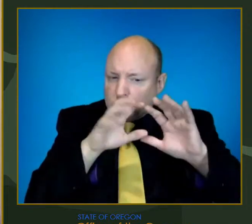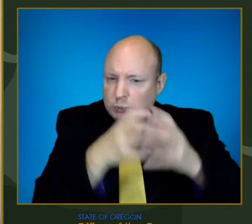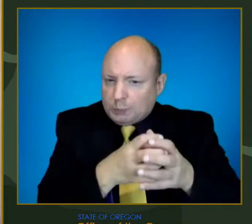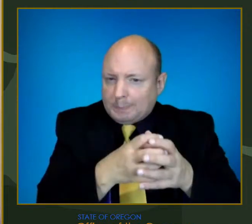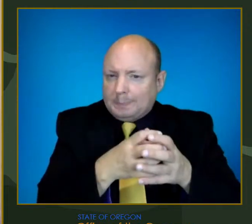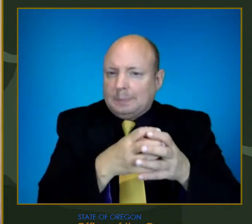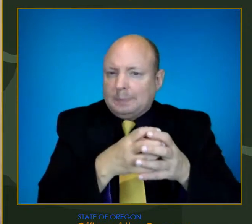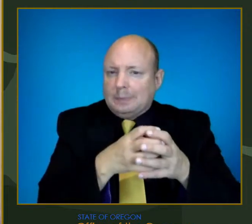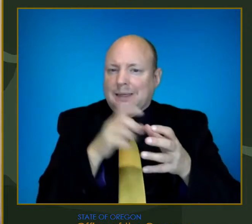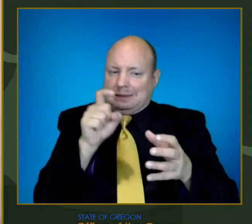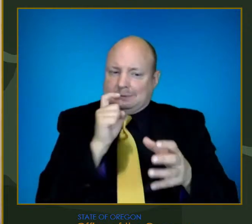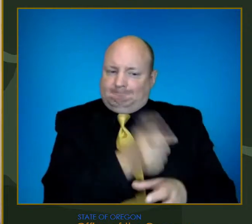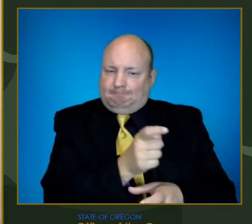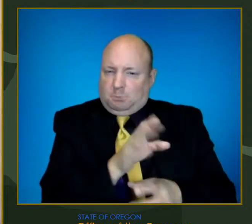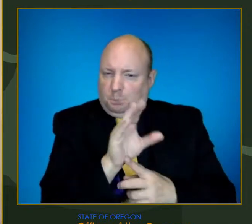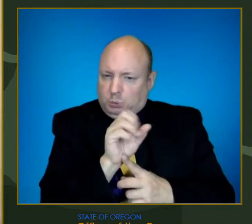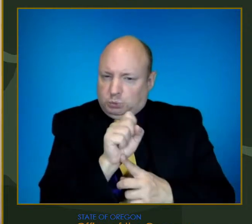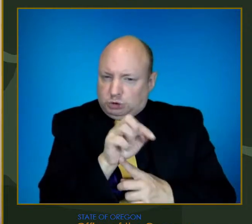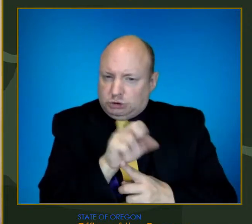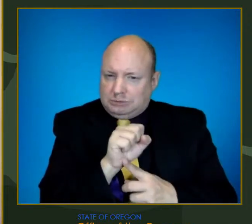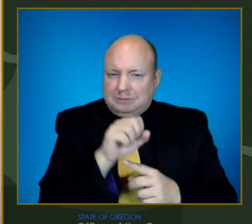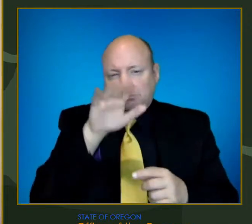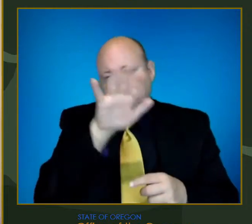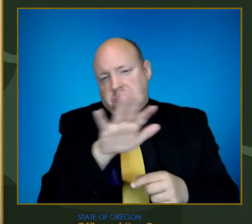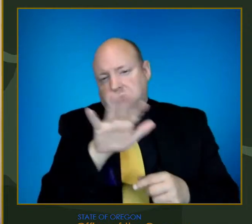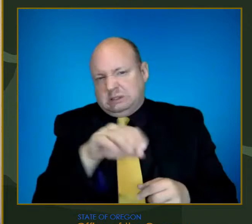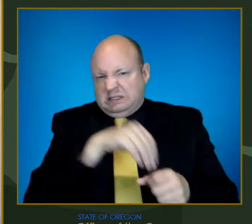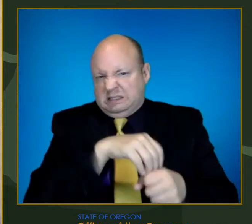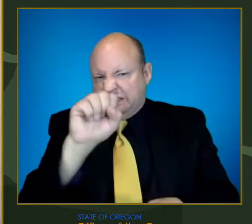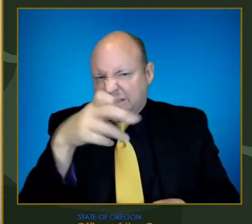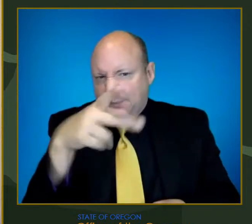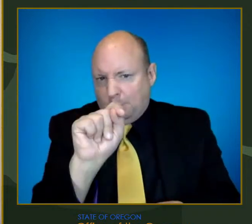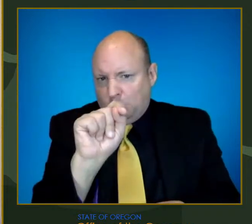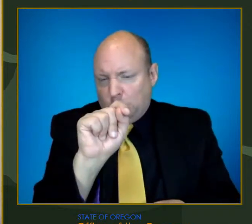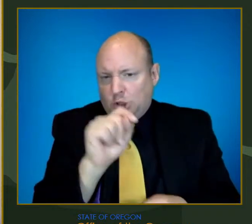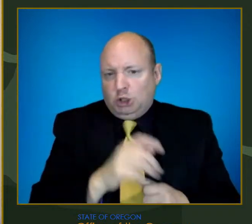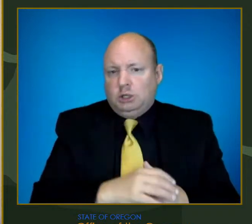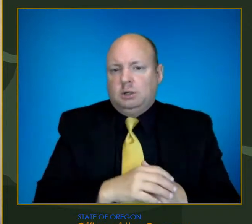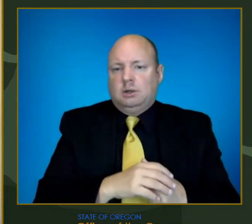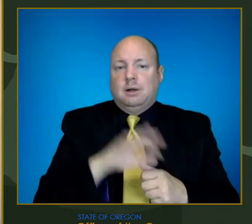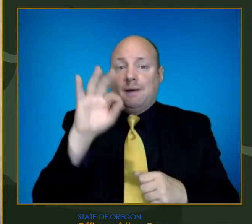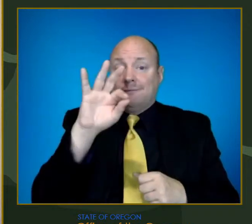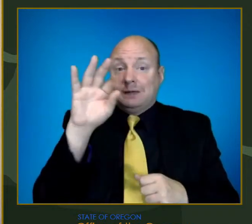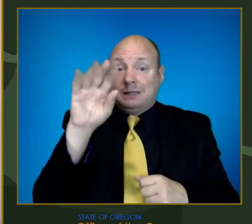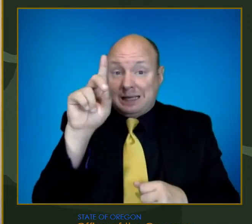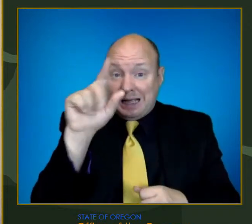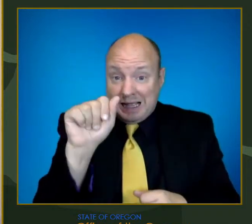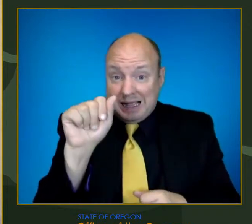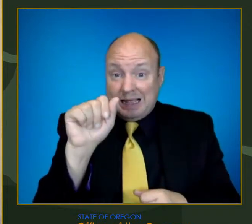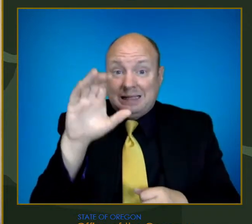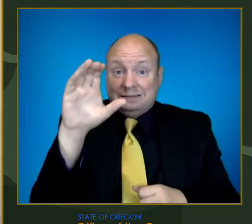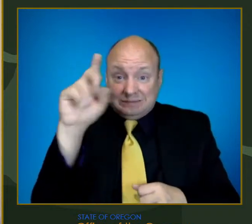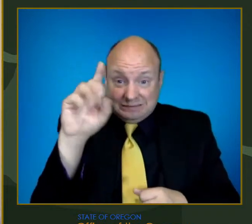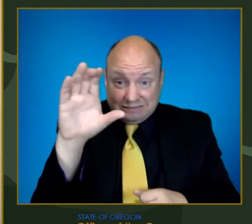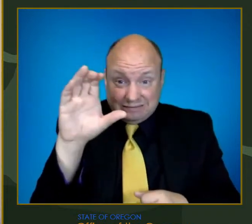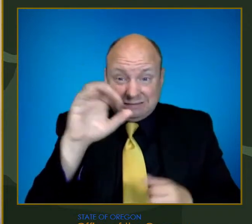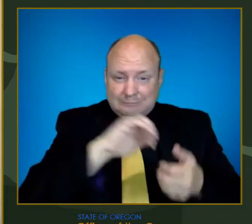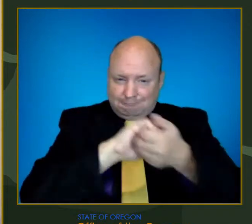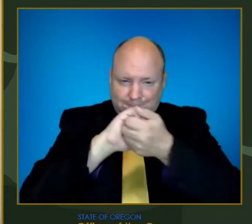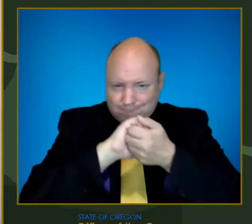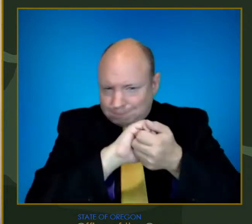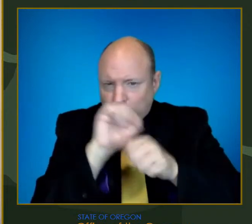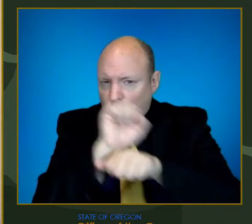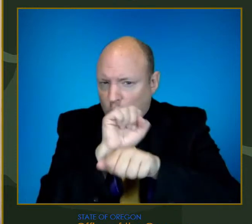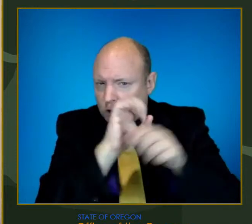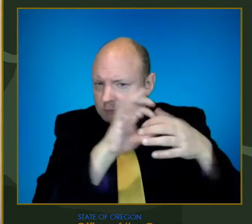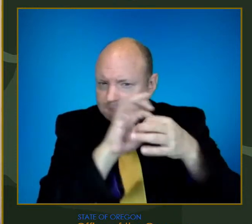September. Our federal partners at the FDA and CDC will work through to make that happen. And we will work through with our healthcare